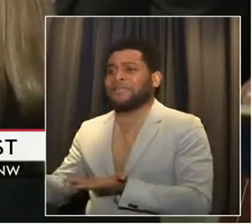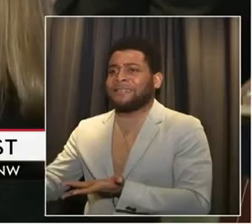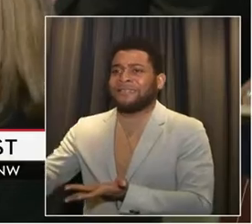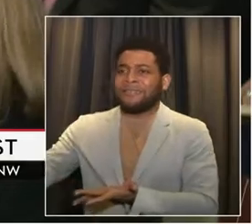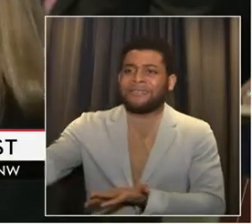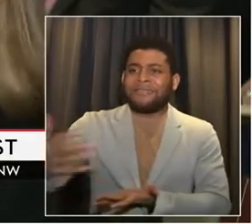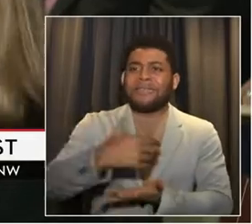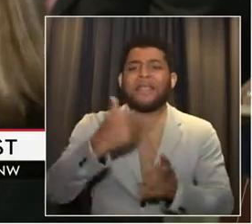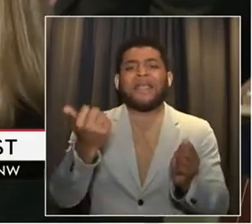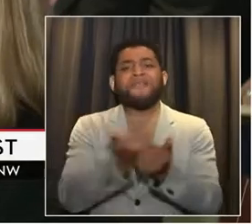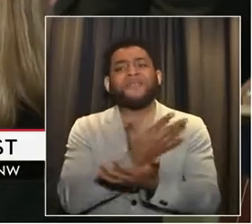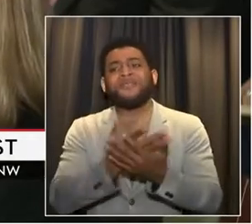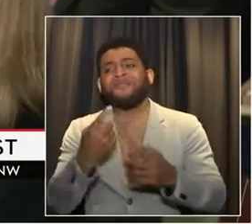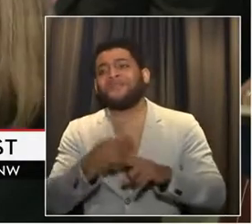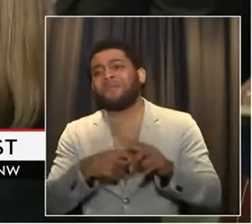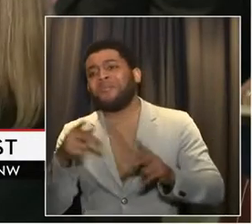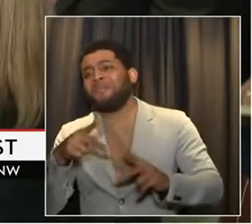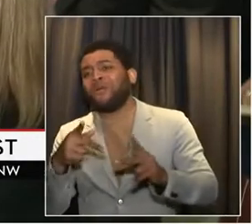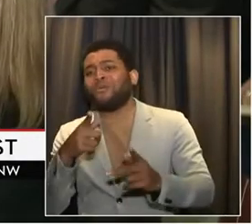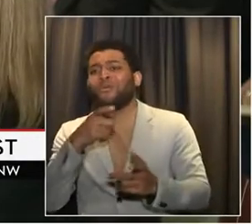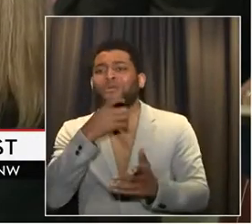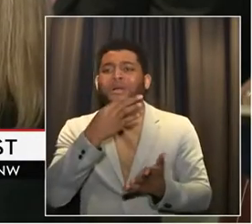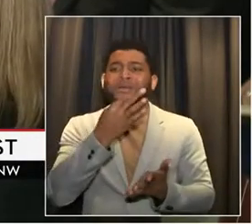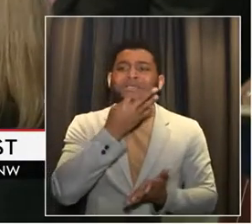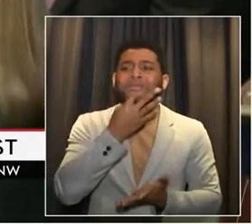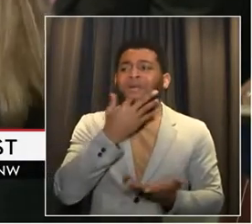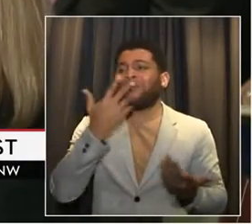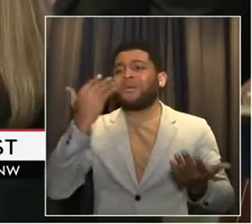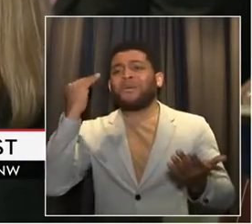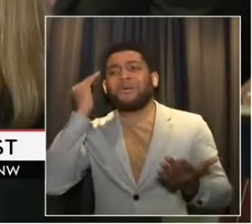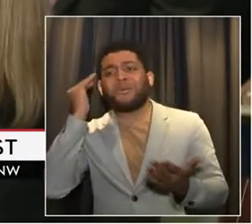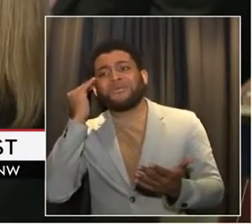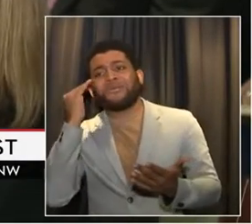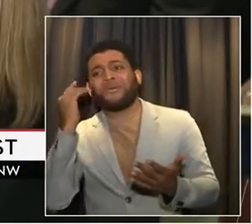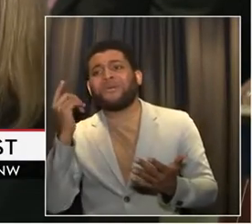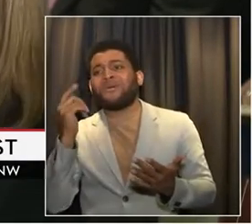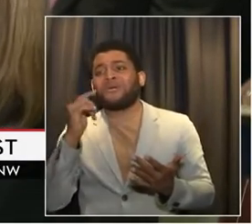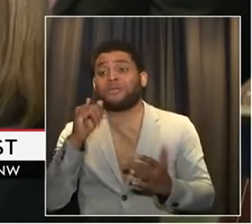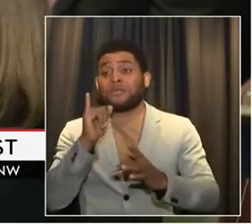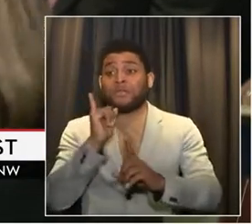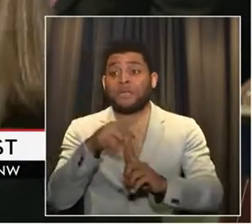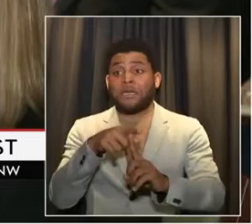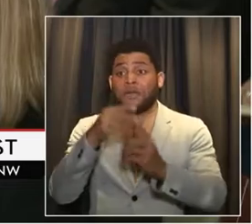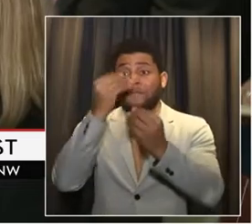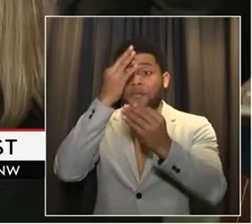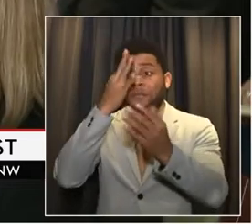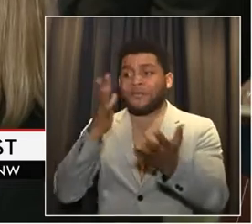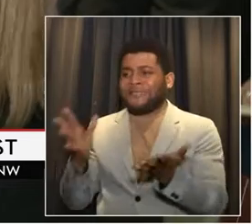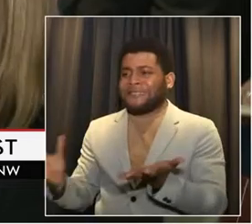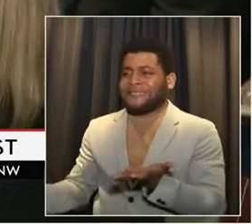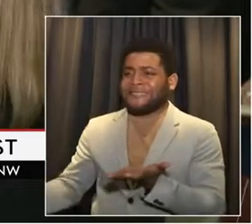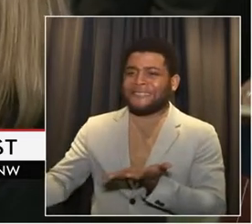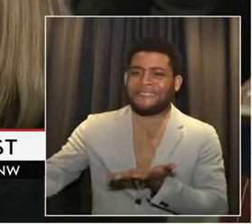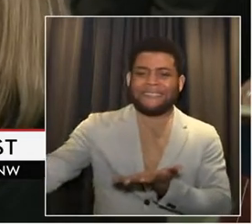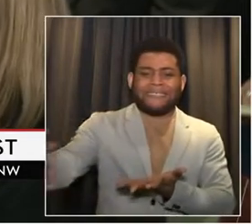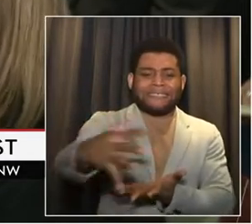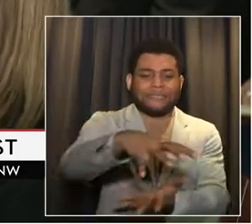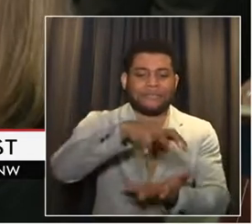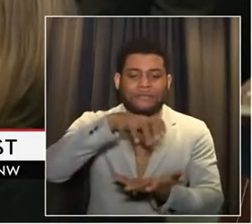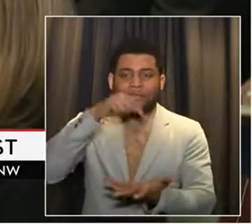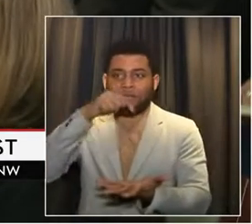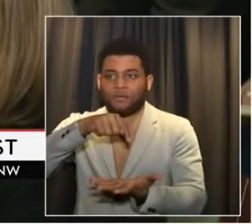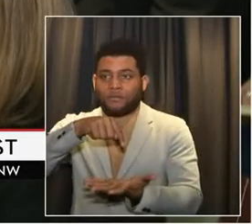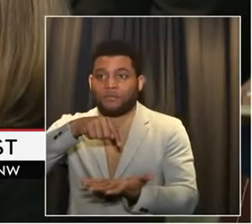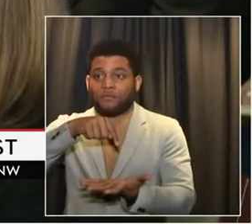and the information that's already been gathered. So that's where we're starting. We have goals.